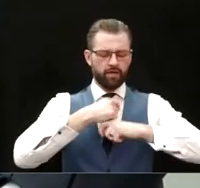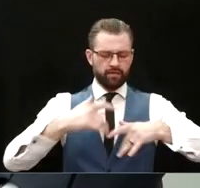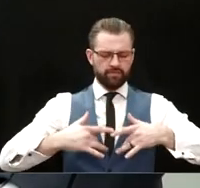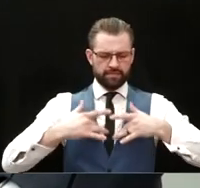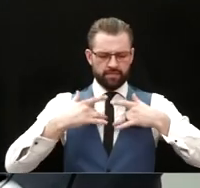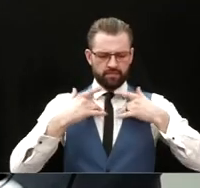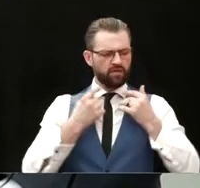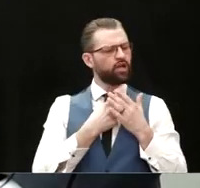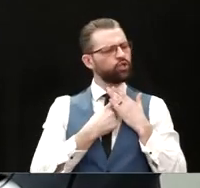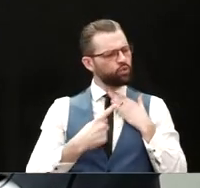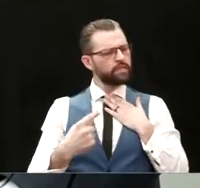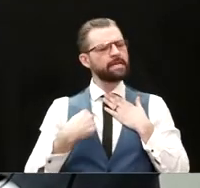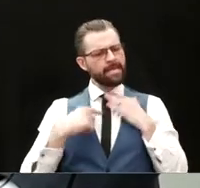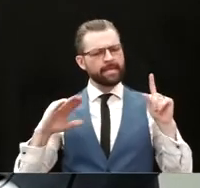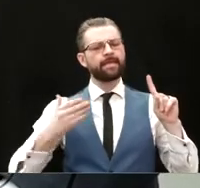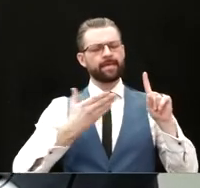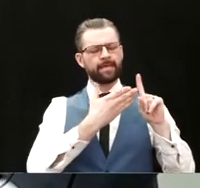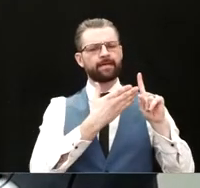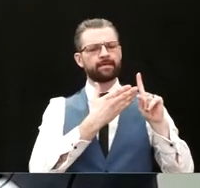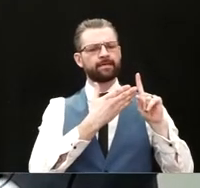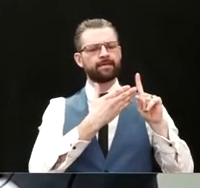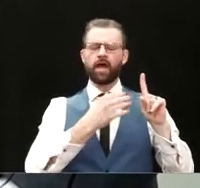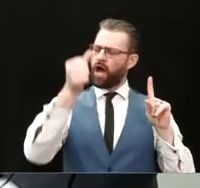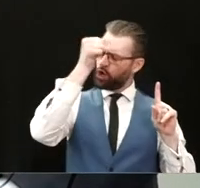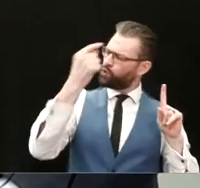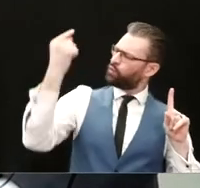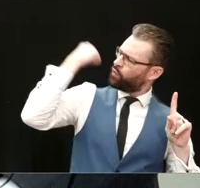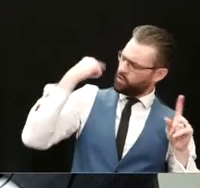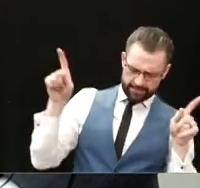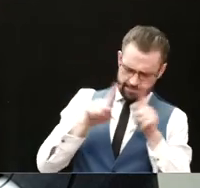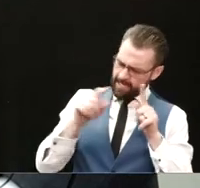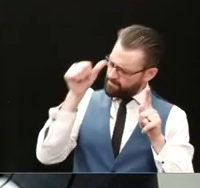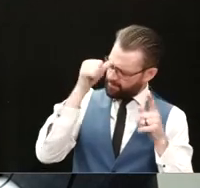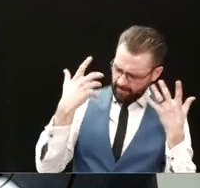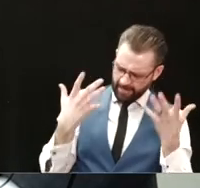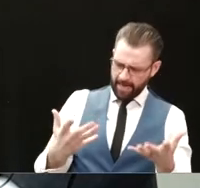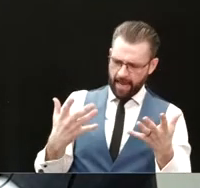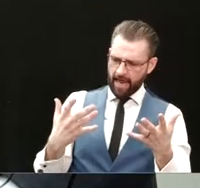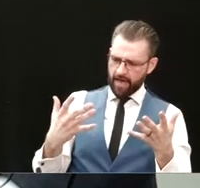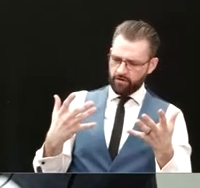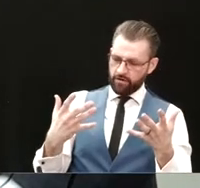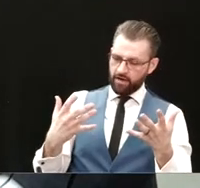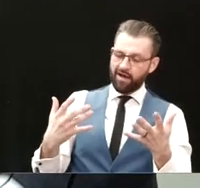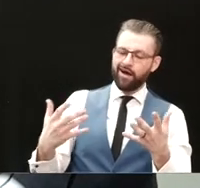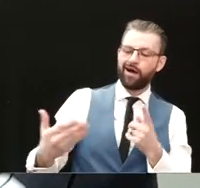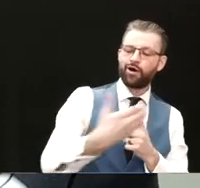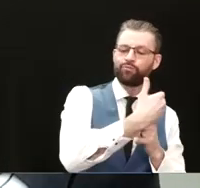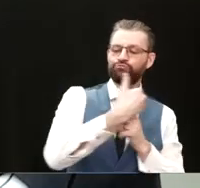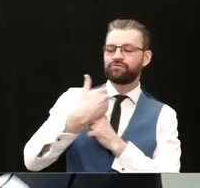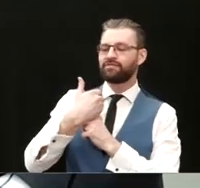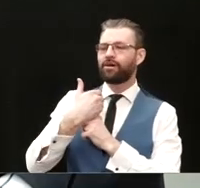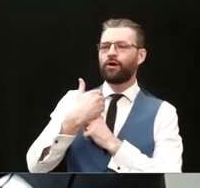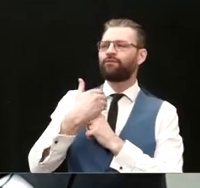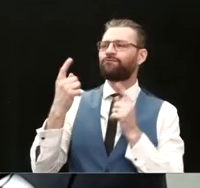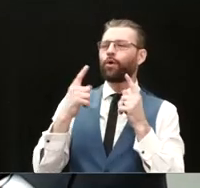own unique mission. I knew then, as I know now, that I had been preserved for some